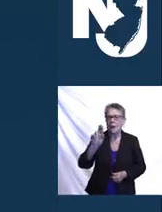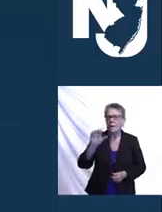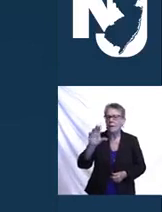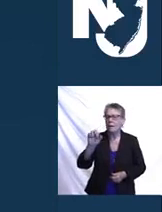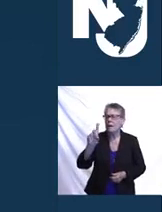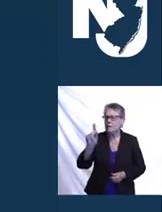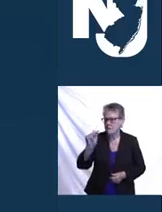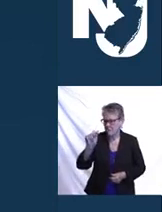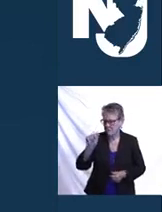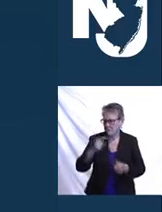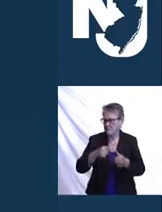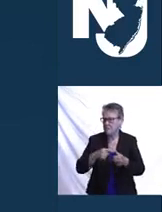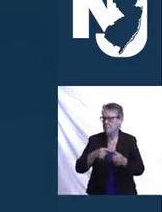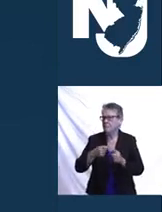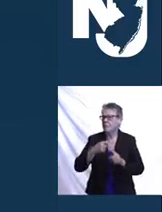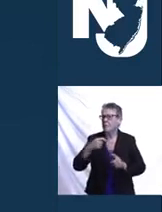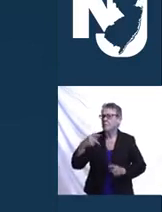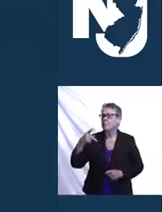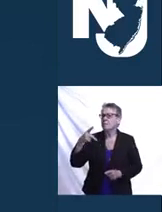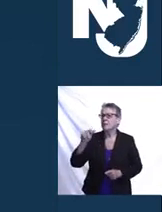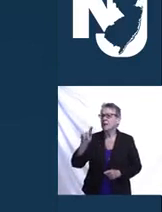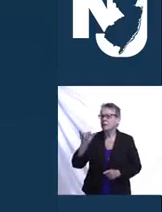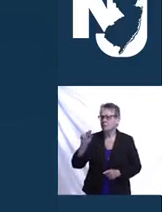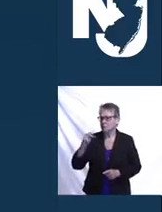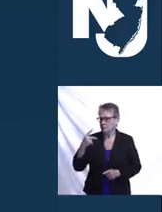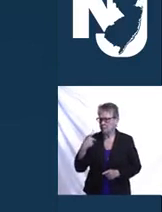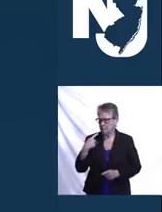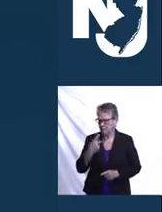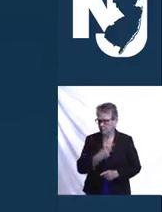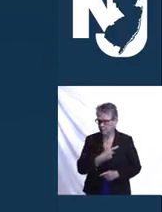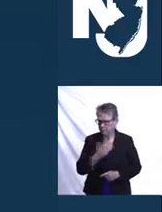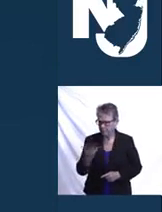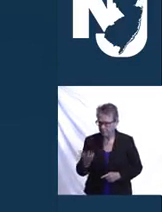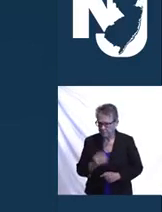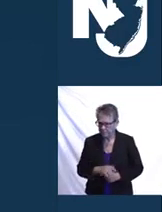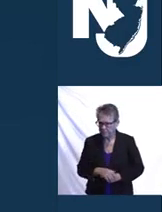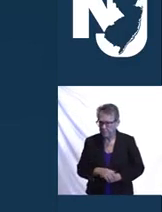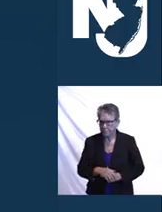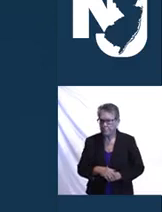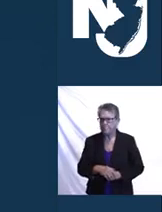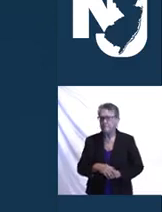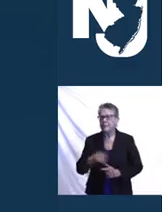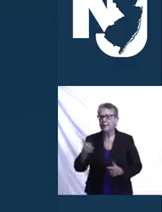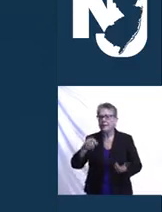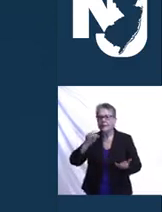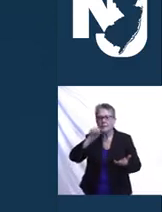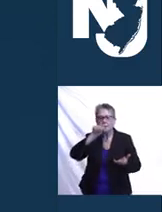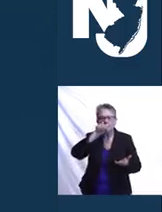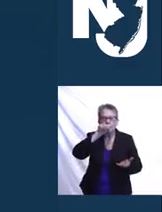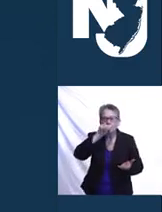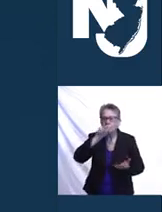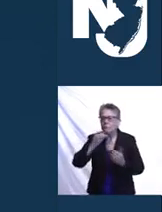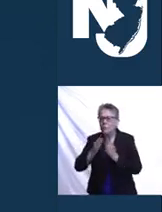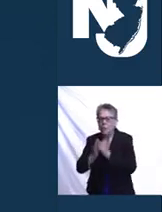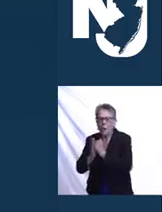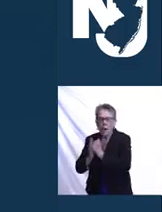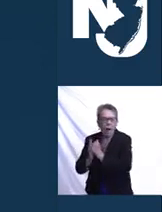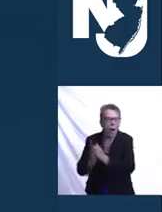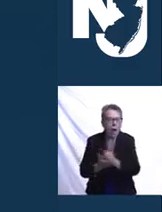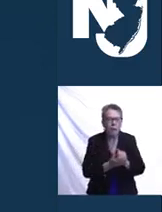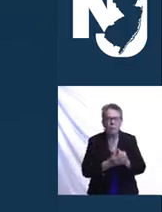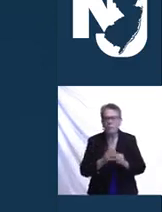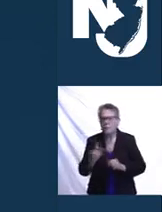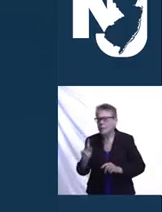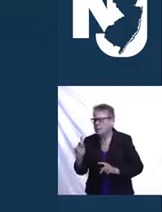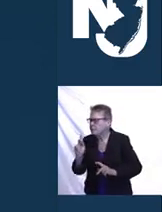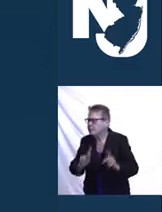native of Patterson who spent many years in Fairfield. He had a passion for helping those who could not speak for themselves, especially